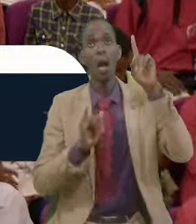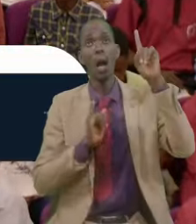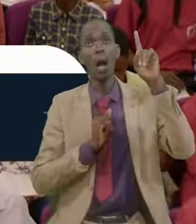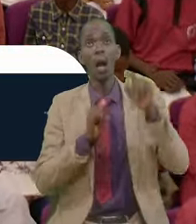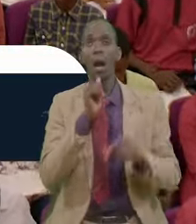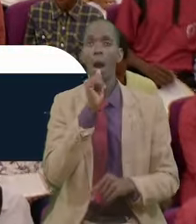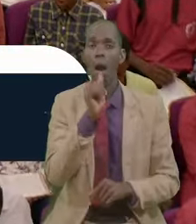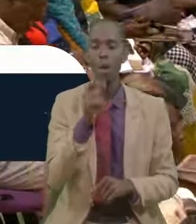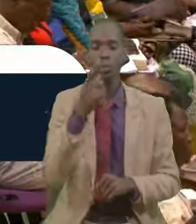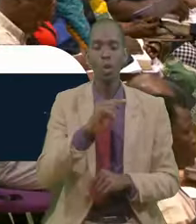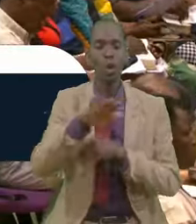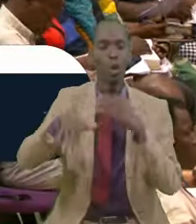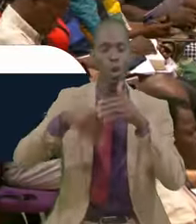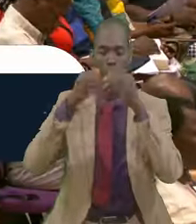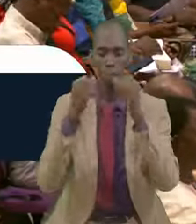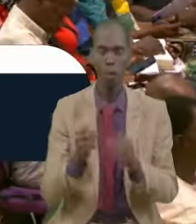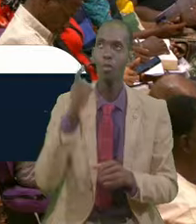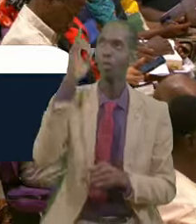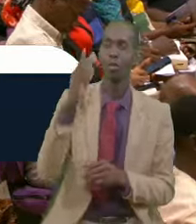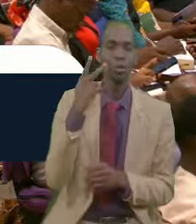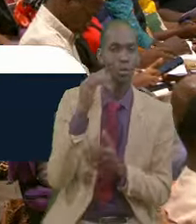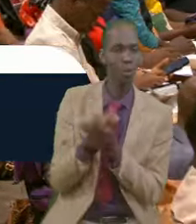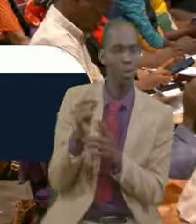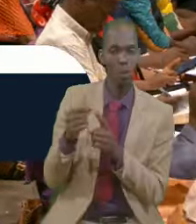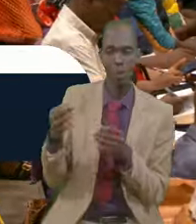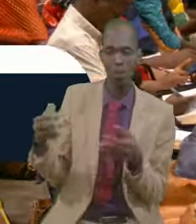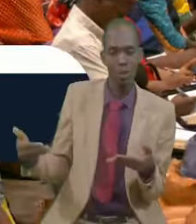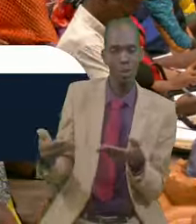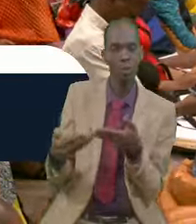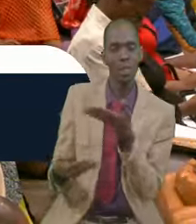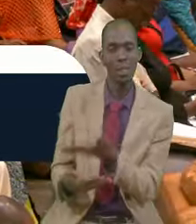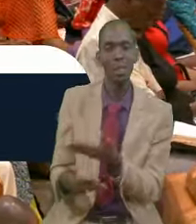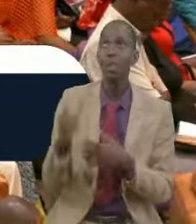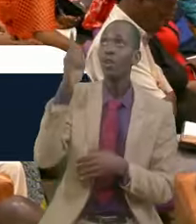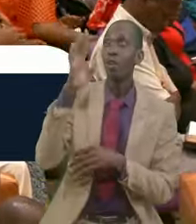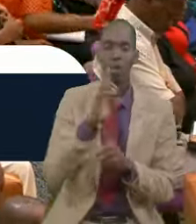the Almighty God. You see that introduction? God comes